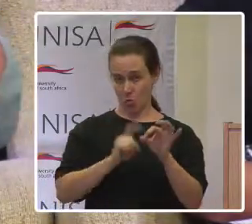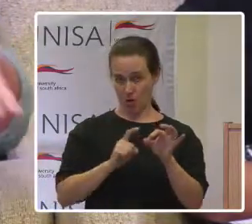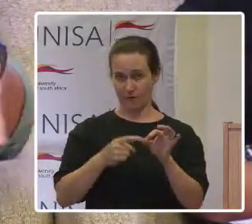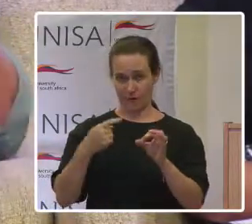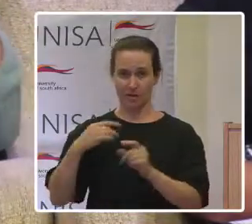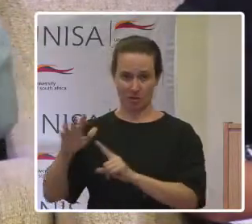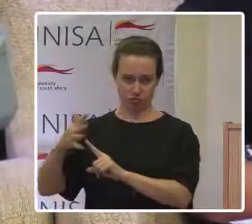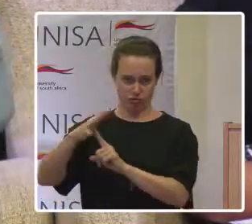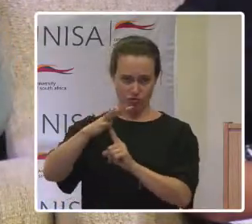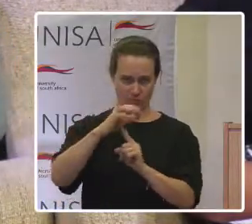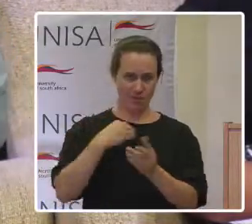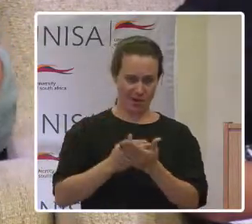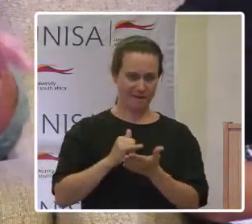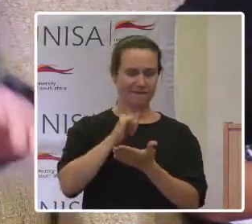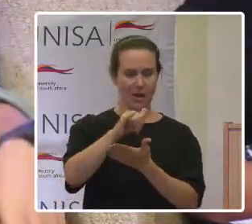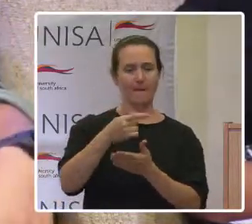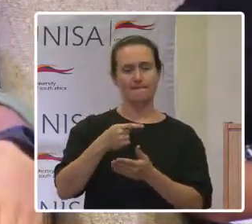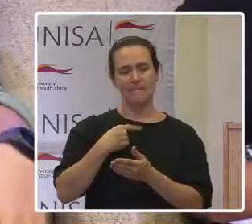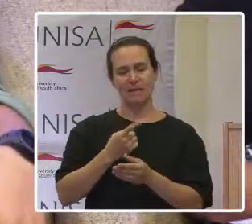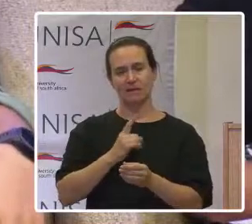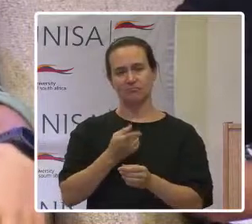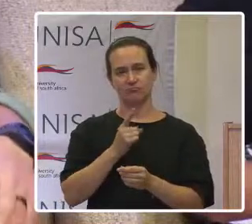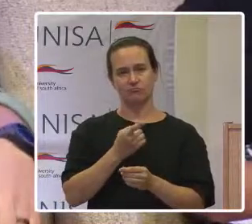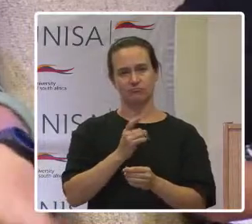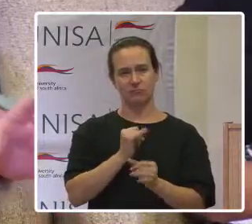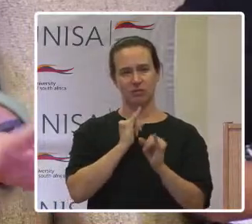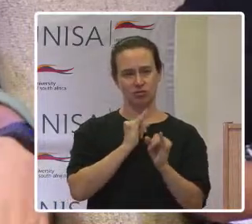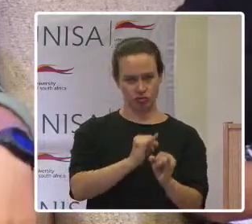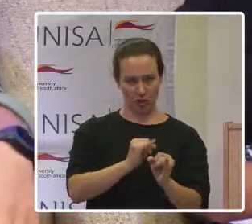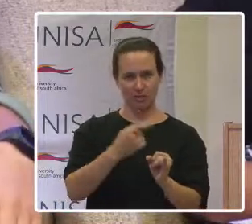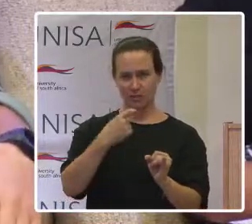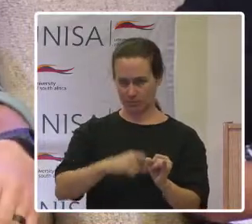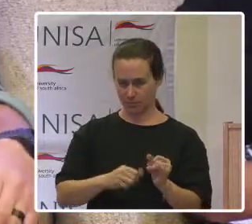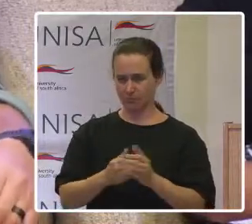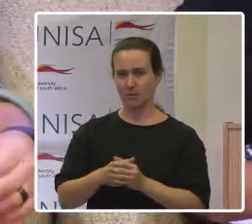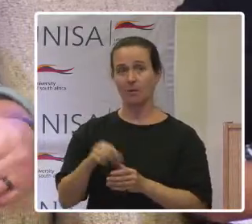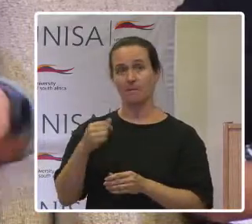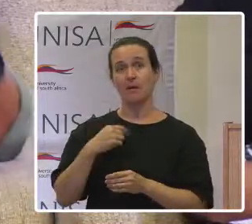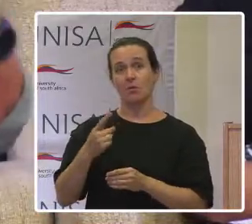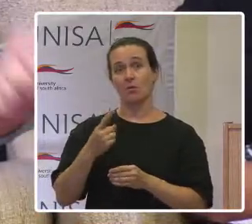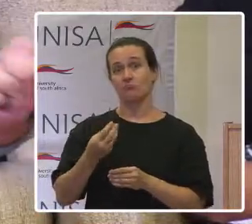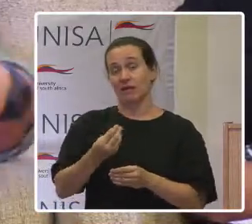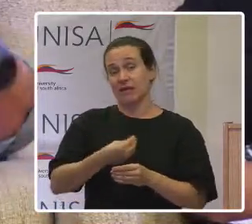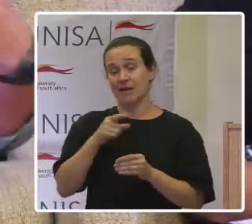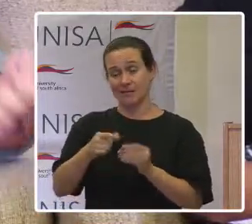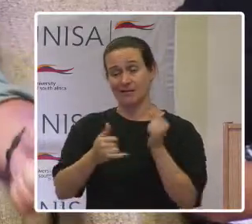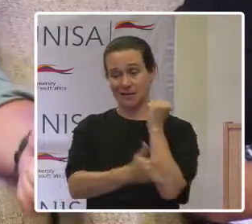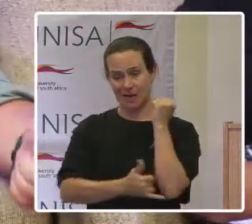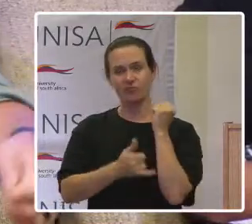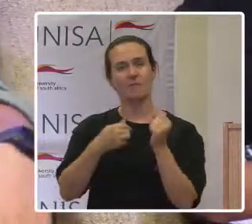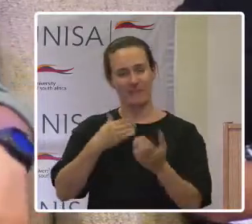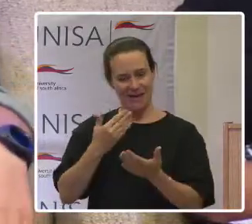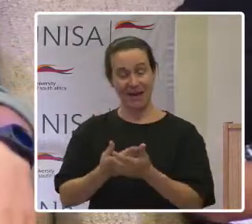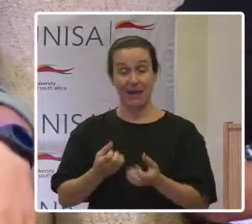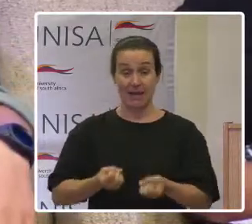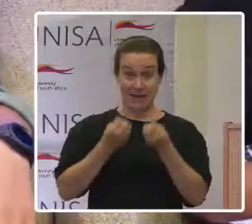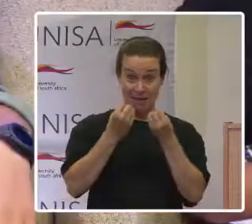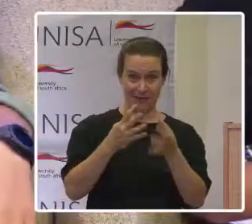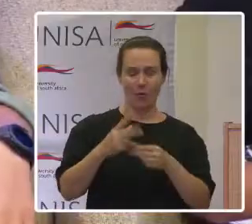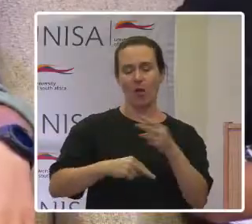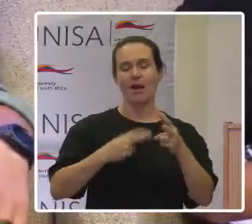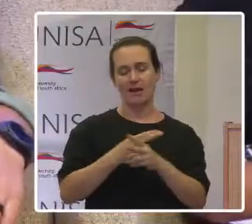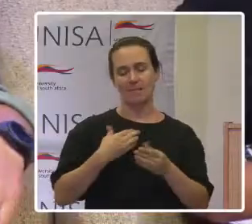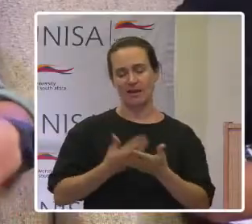pilot, instructor. I'm one of very few flight examiners in the country that can actually issue or reissue a